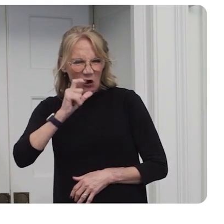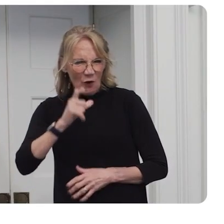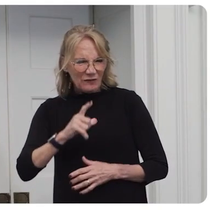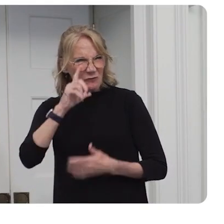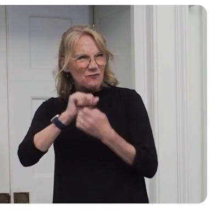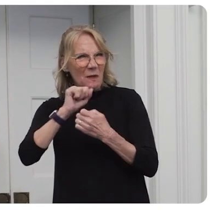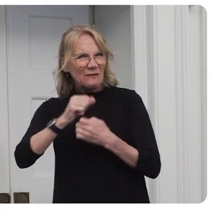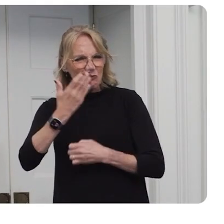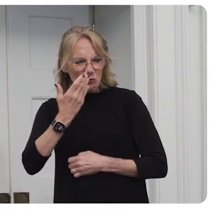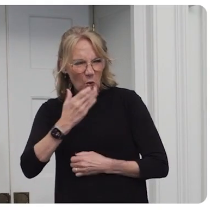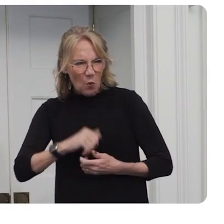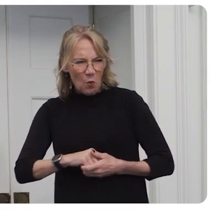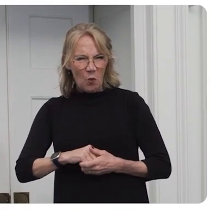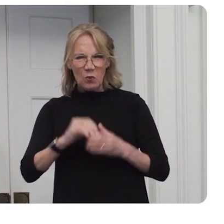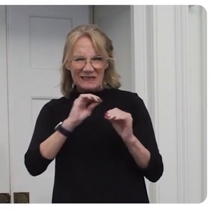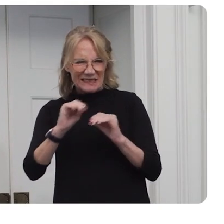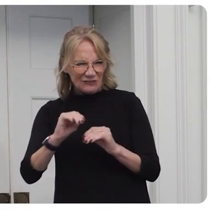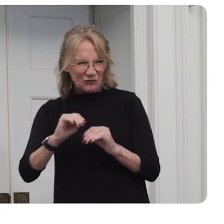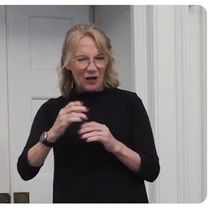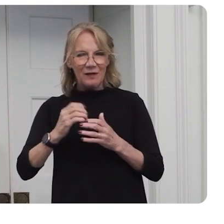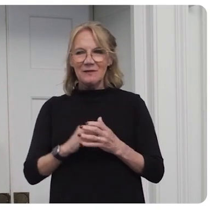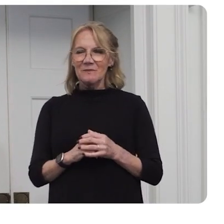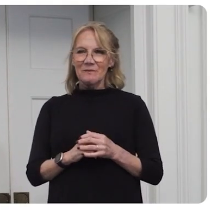or something like that. But